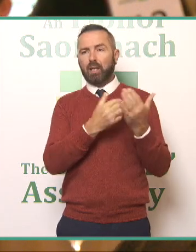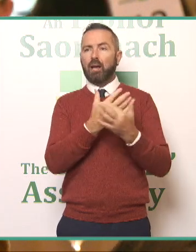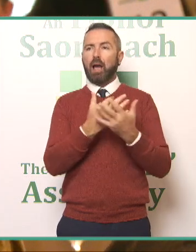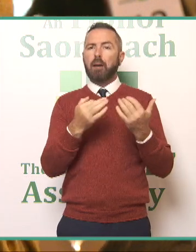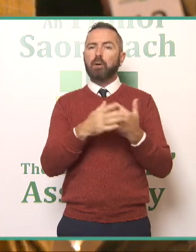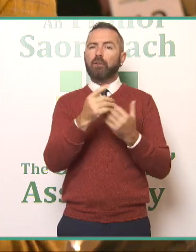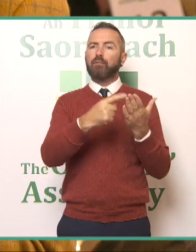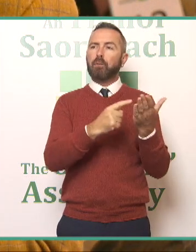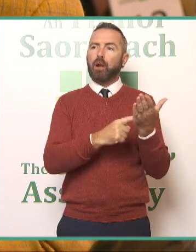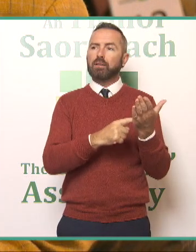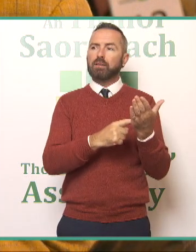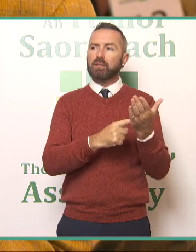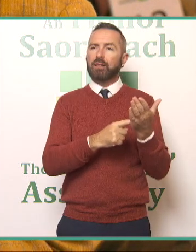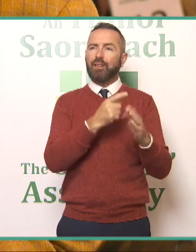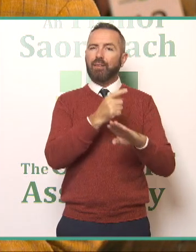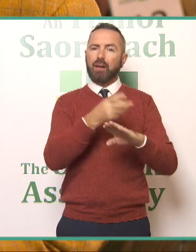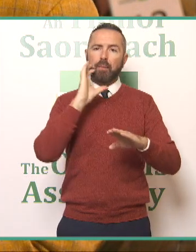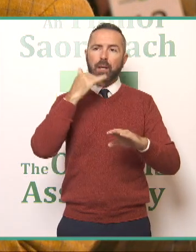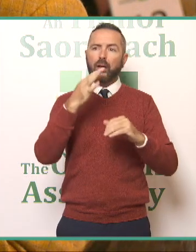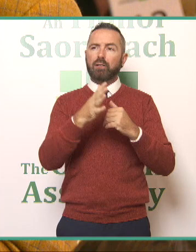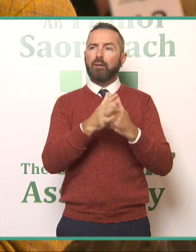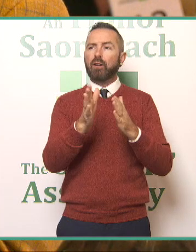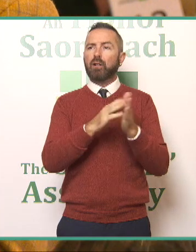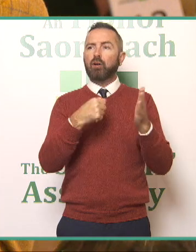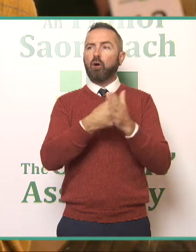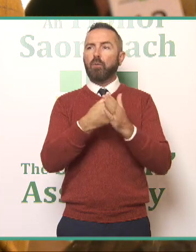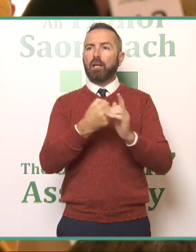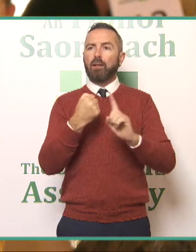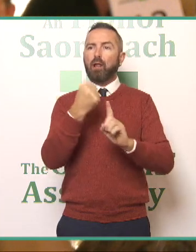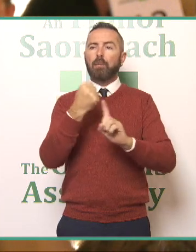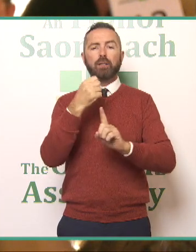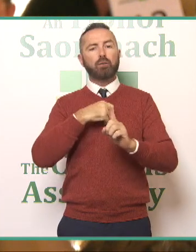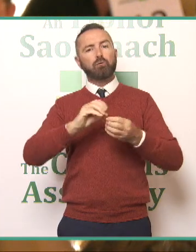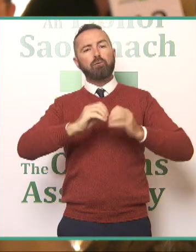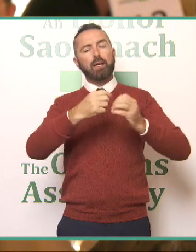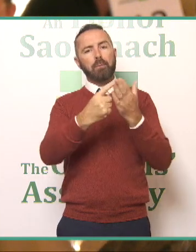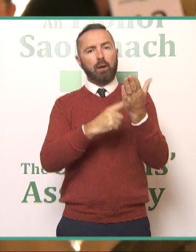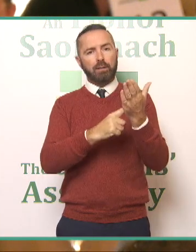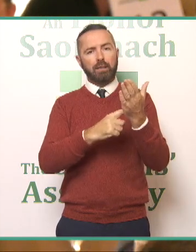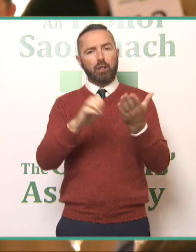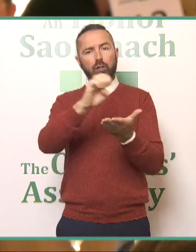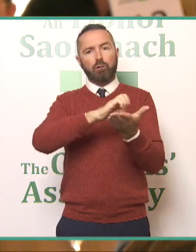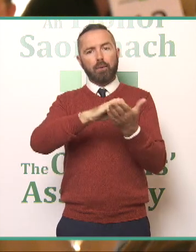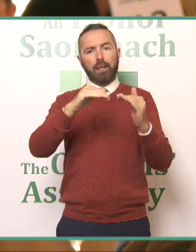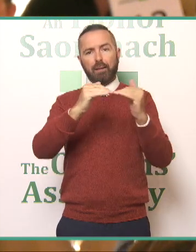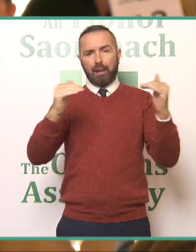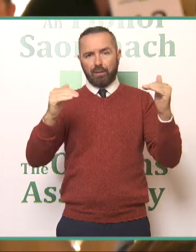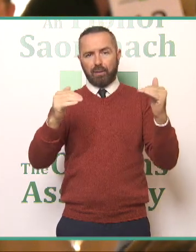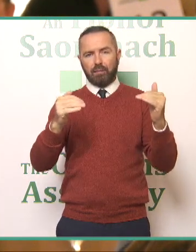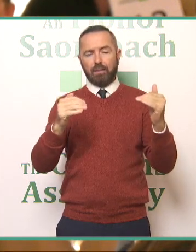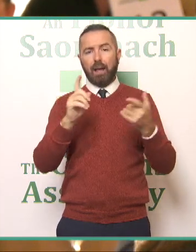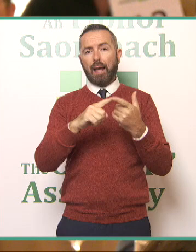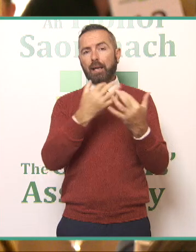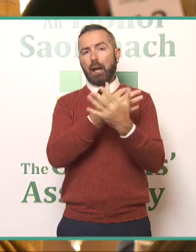is a result of corporate lobbying to create policy at a European level? How much of it is